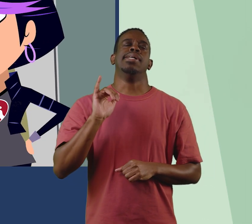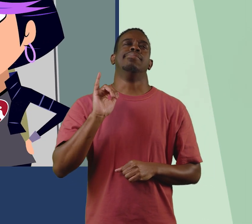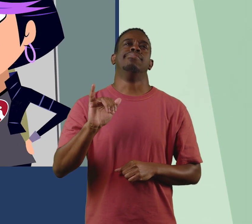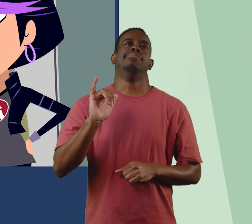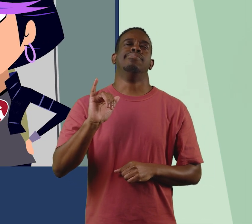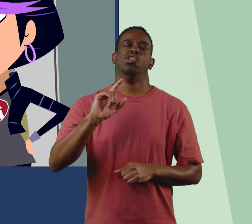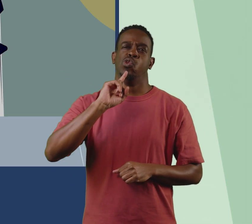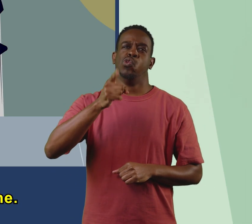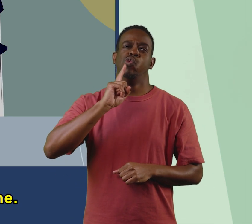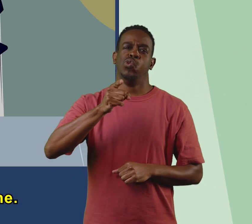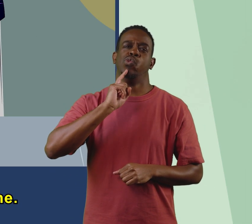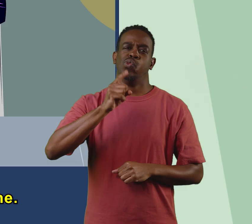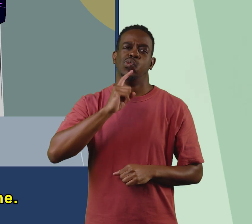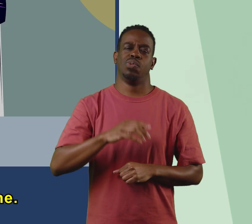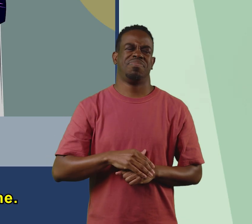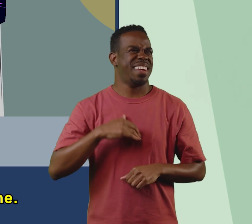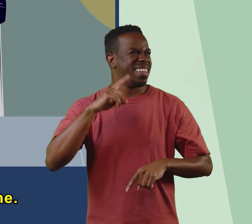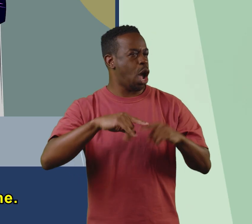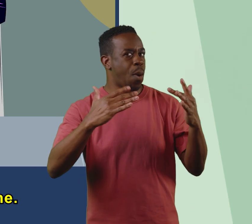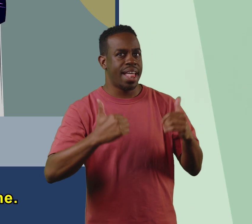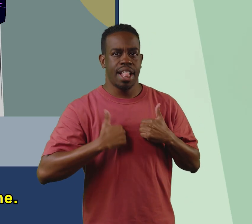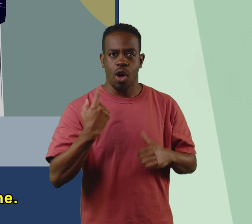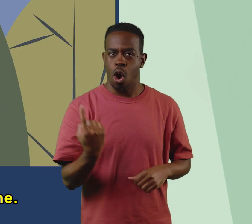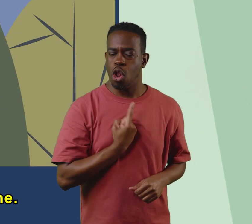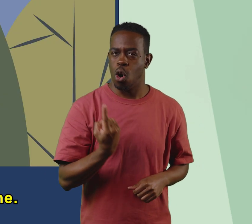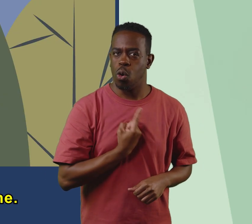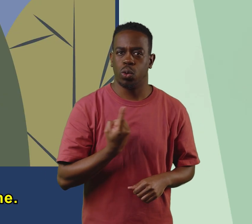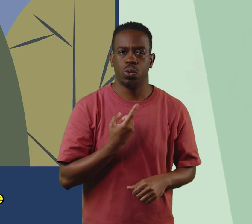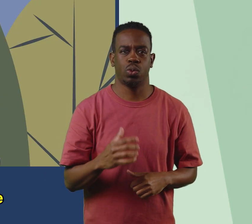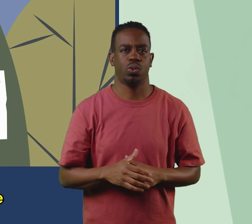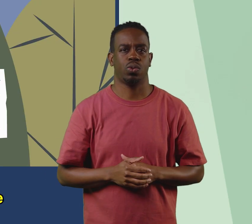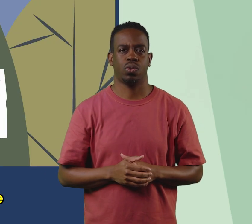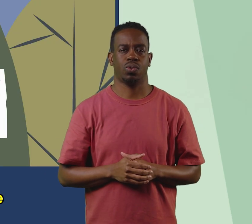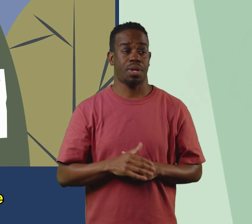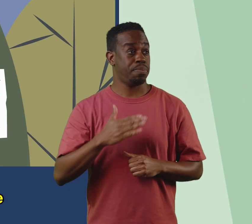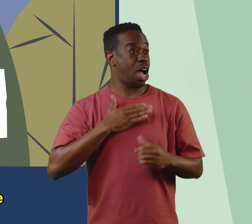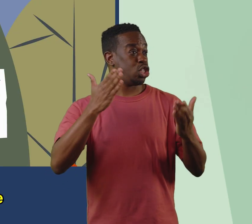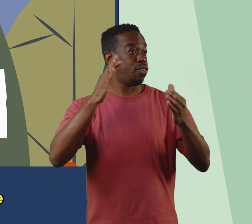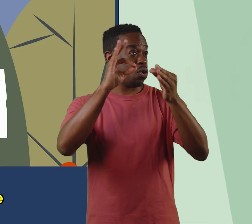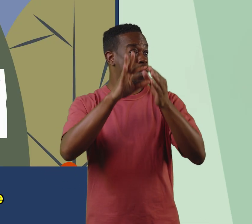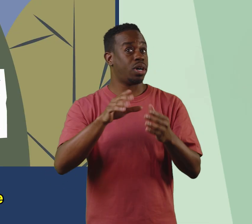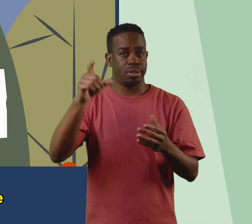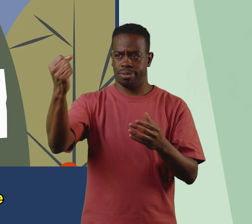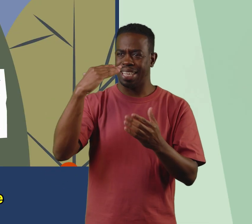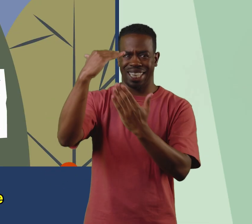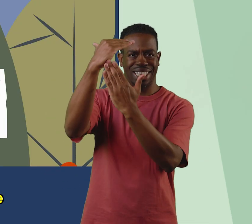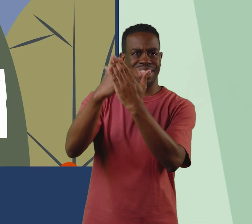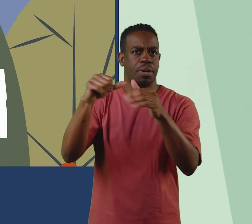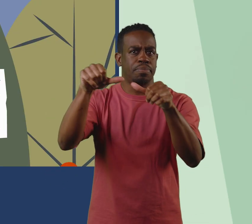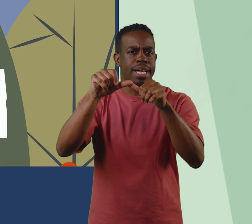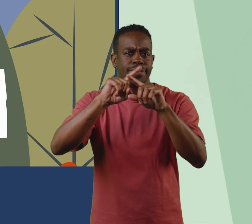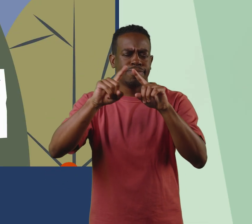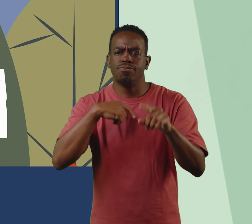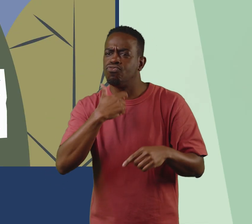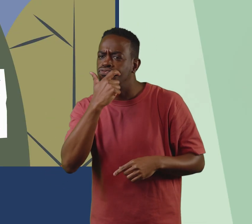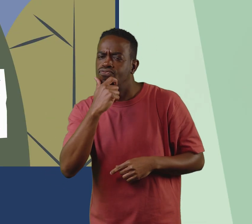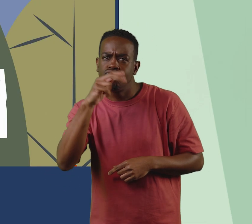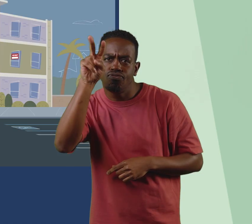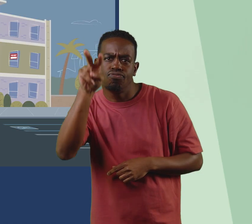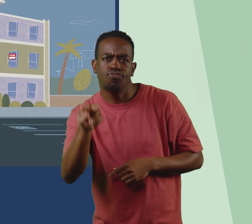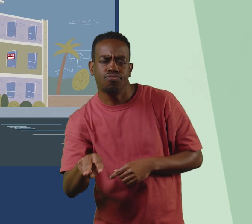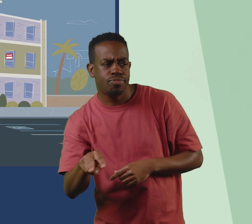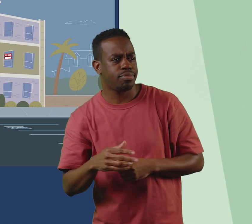Point taken. I can't wait to live alone. Danny, my service coordinator, sent me a list of